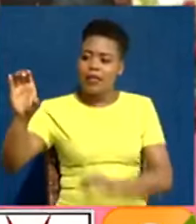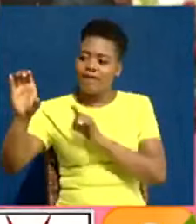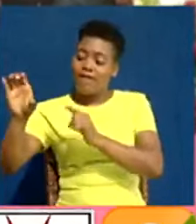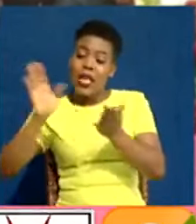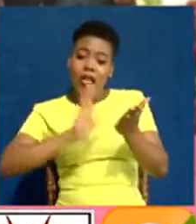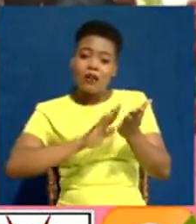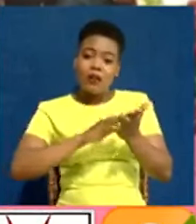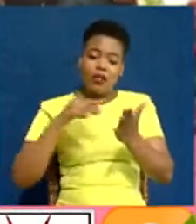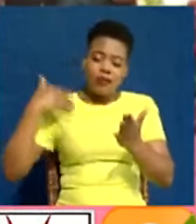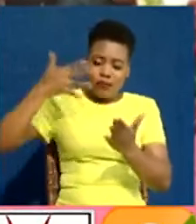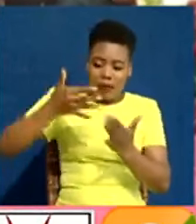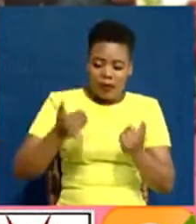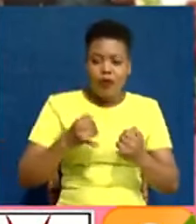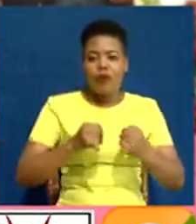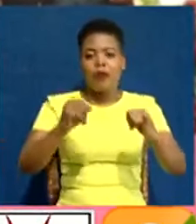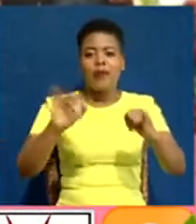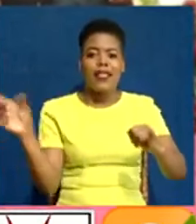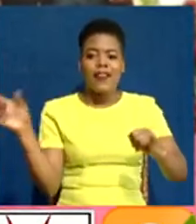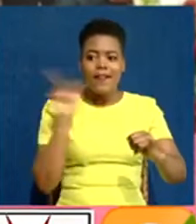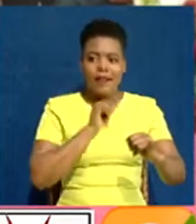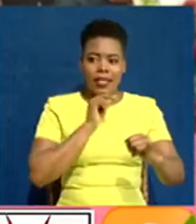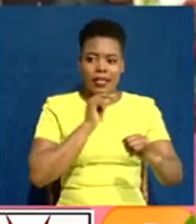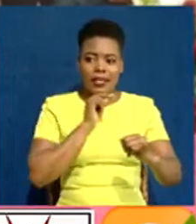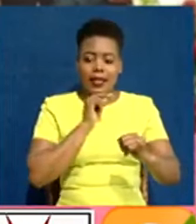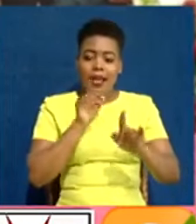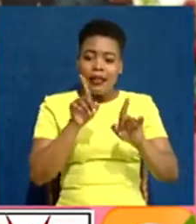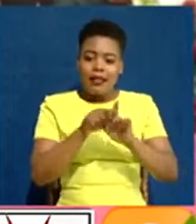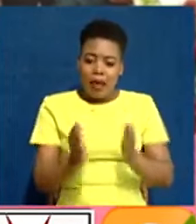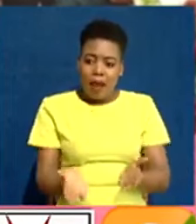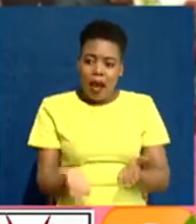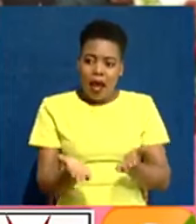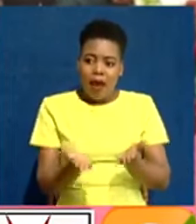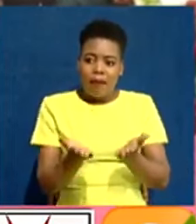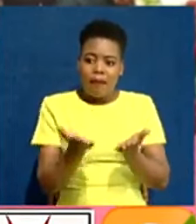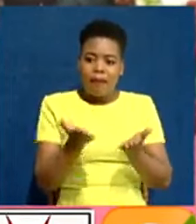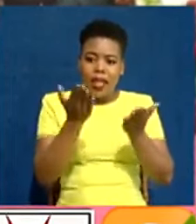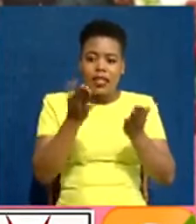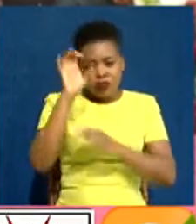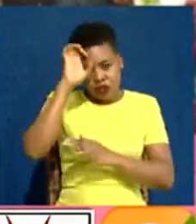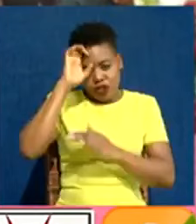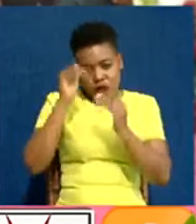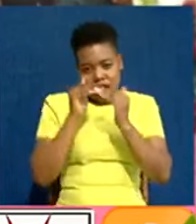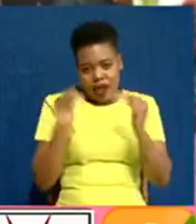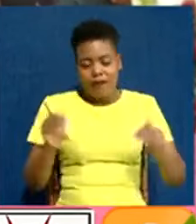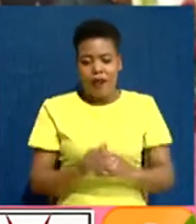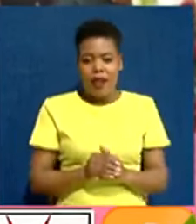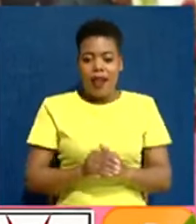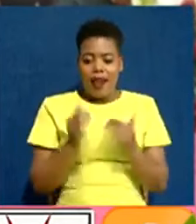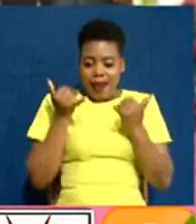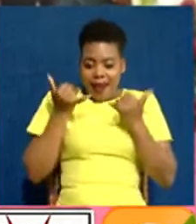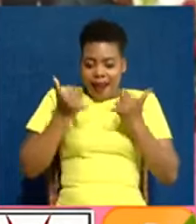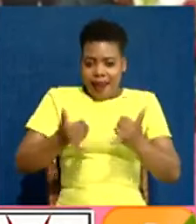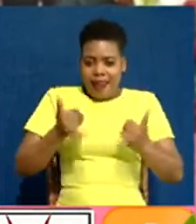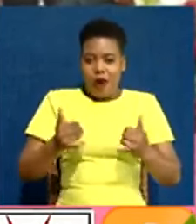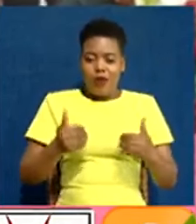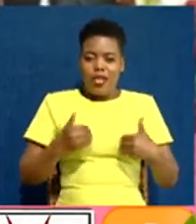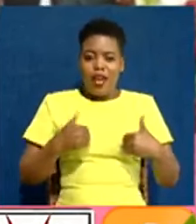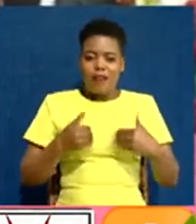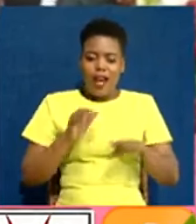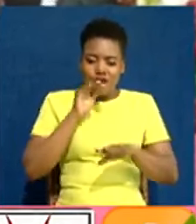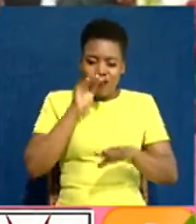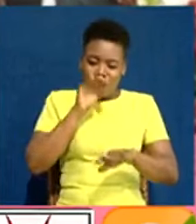recommendations that we have implemented, and to a great extent, we now have an